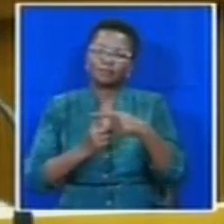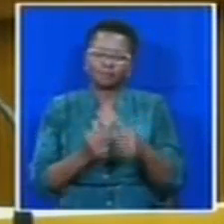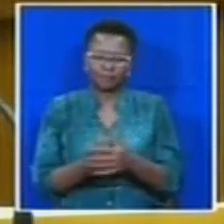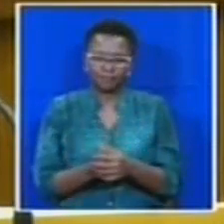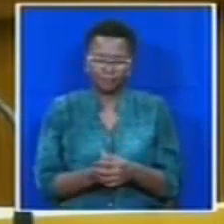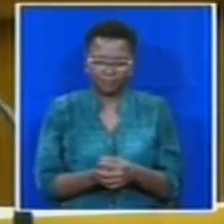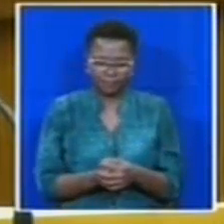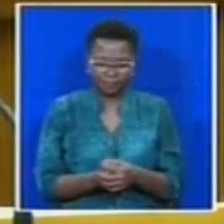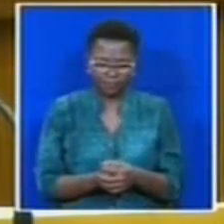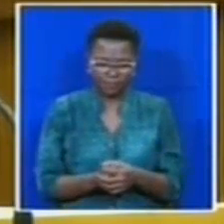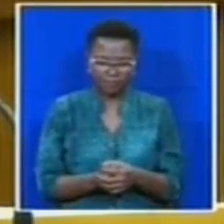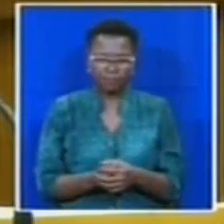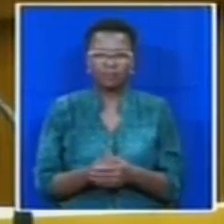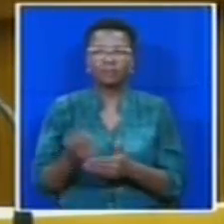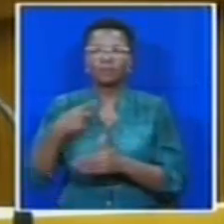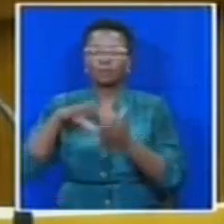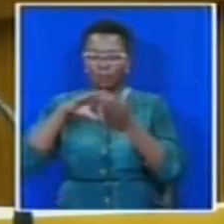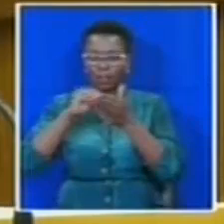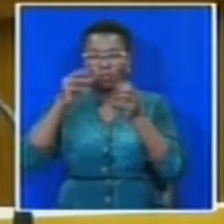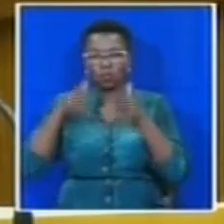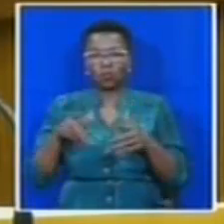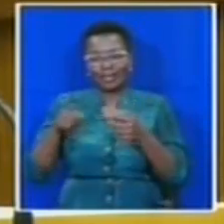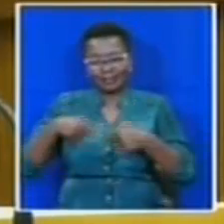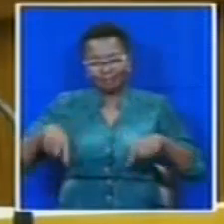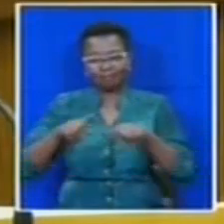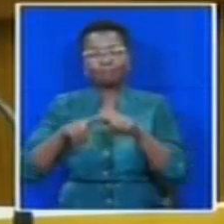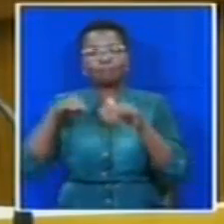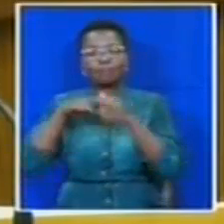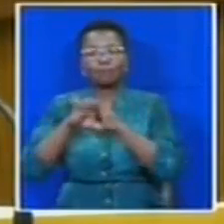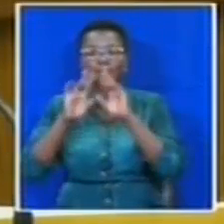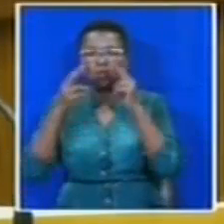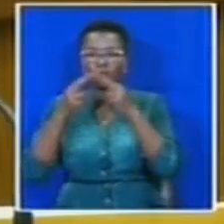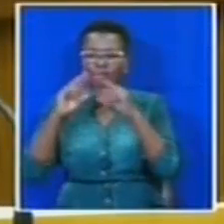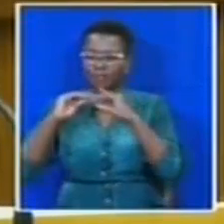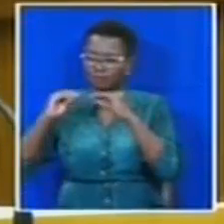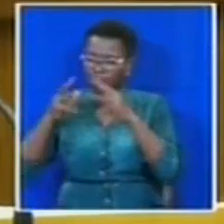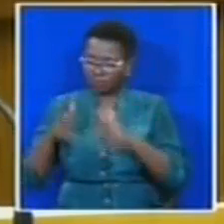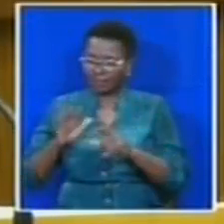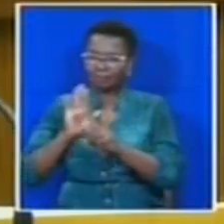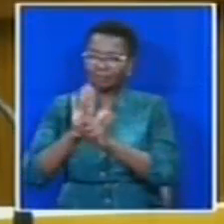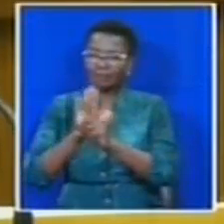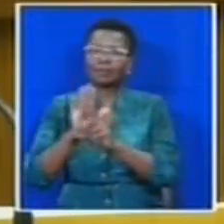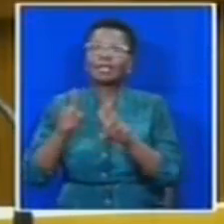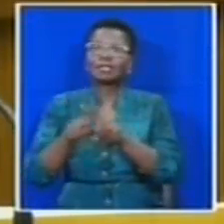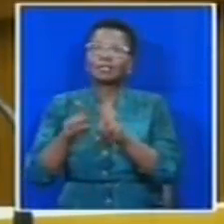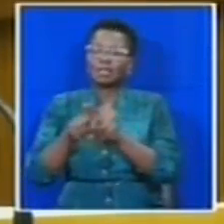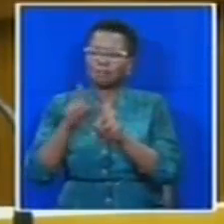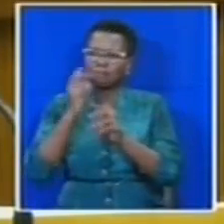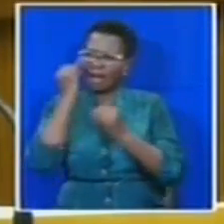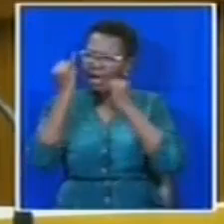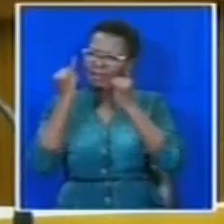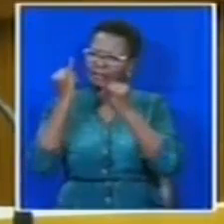I mean, academics and students are at universities so that they can use their maths geniuses better than some of us can